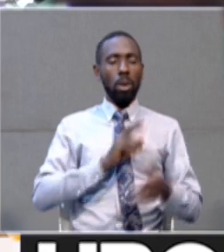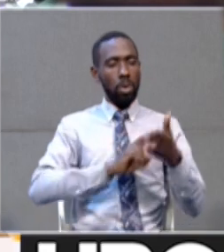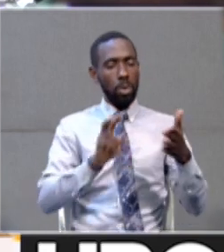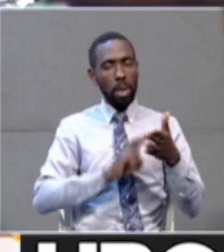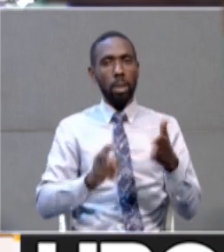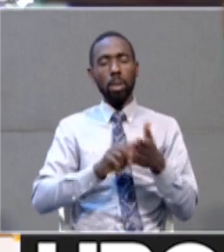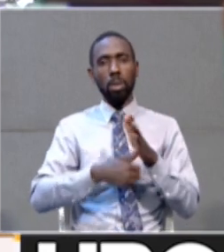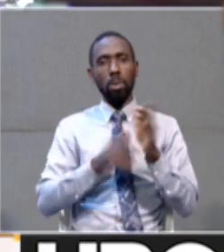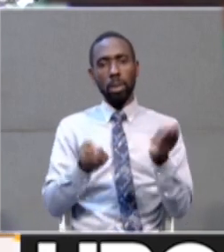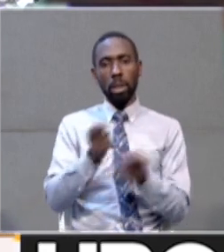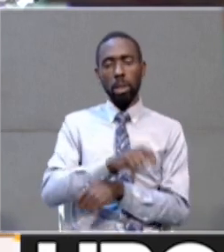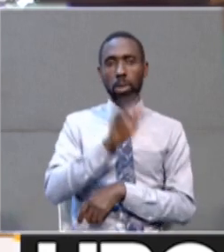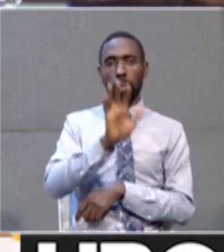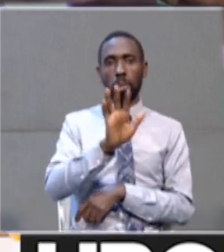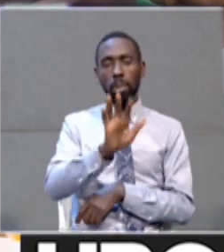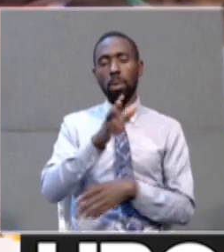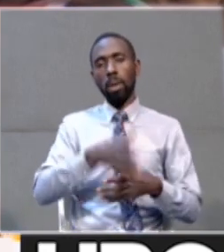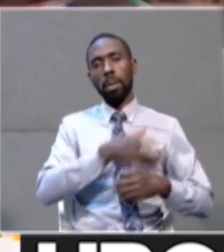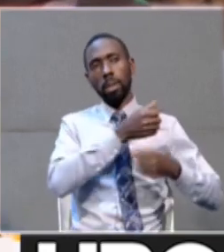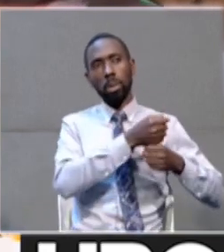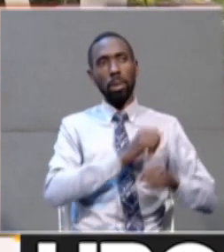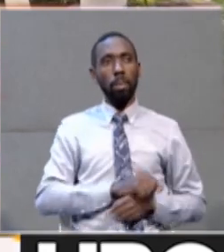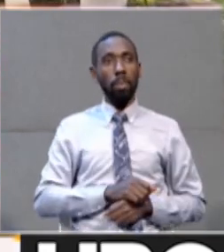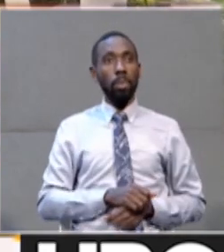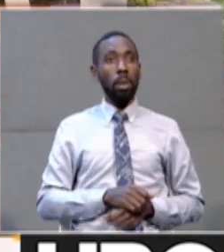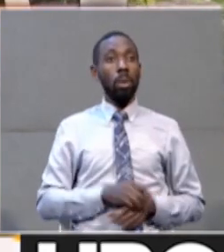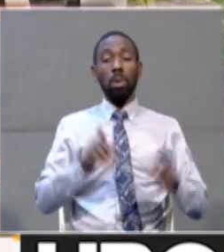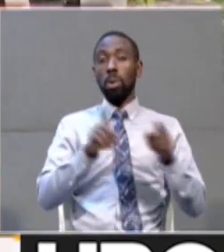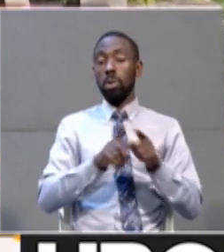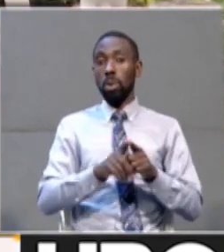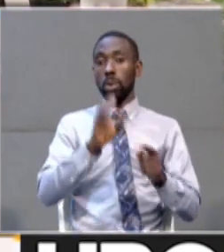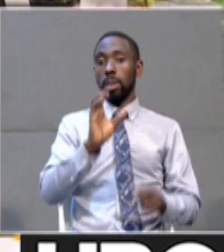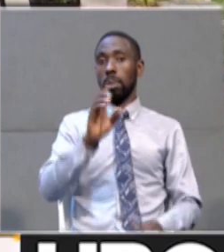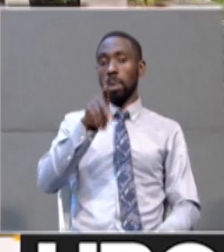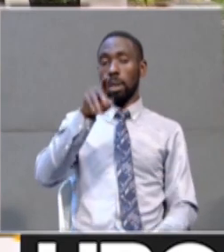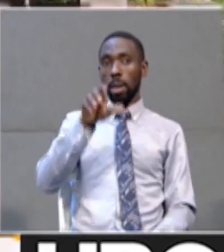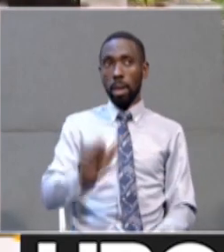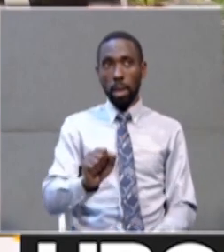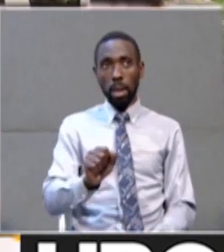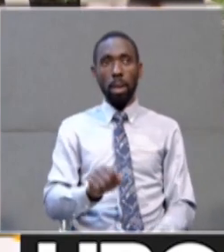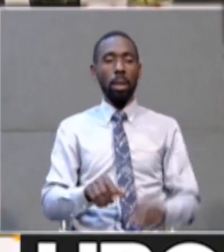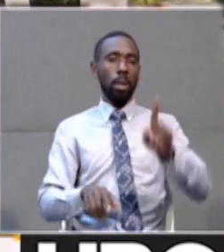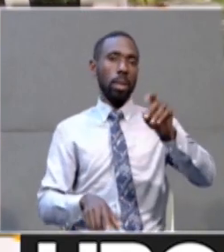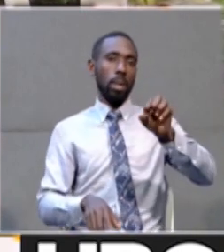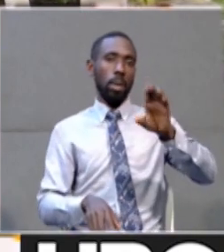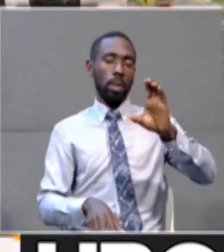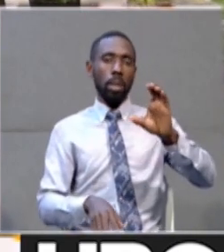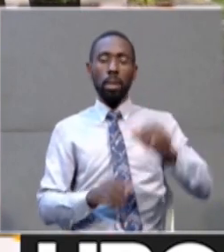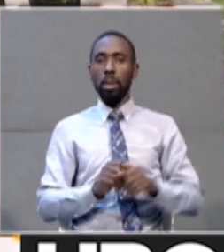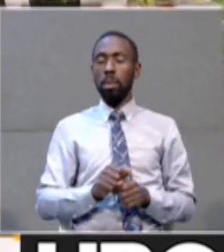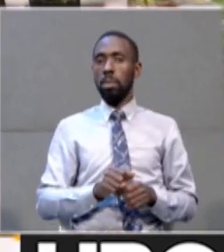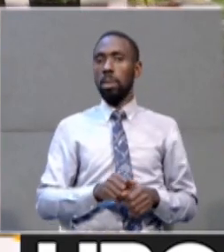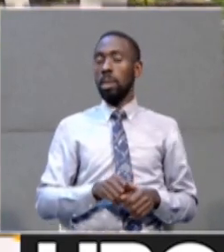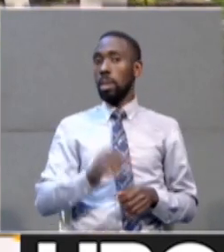commitment from health workers all around Uganda implementing. An example of the work that we're continuing to do in the health space and the public